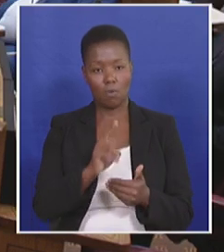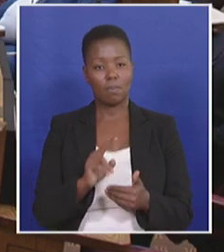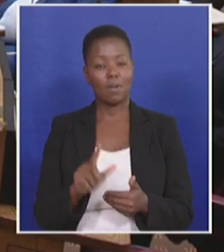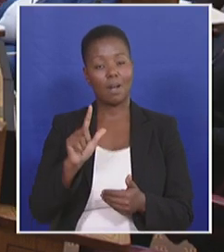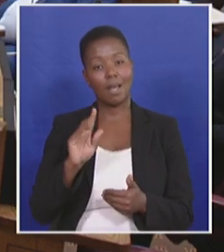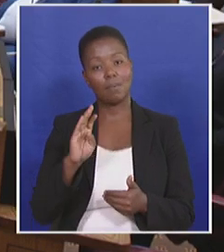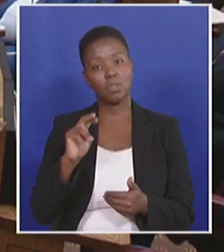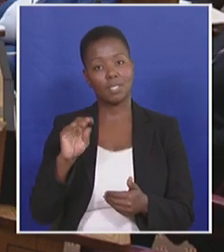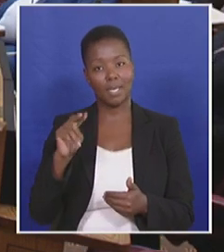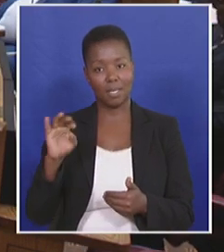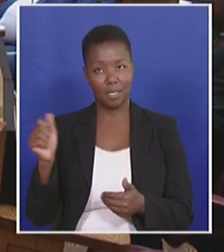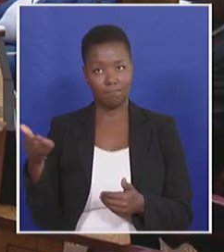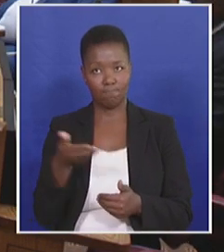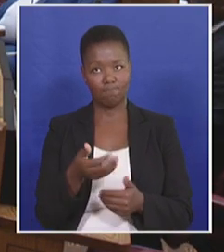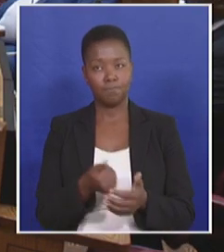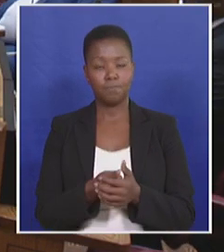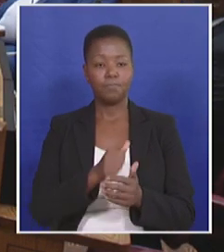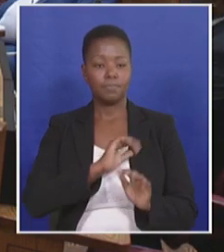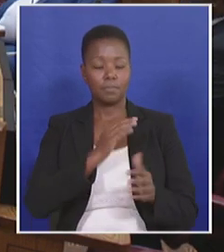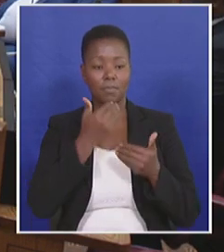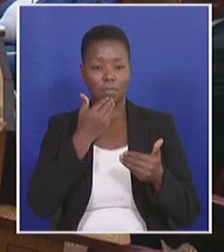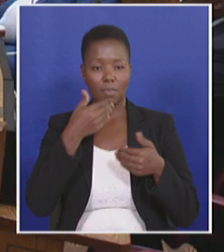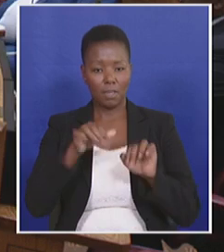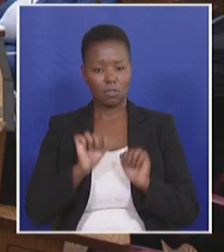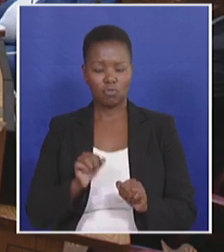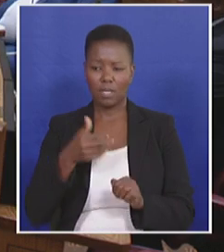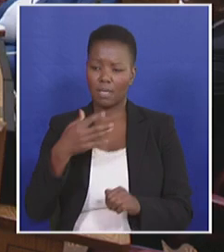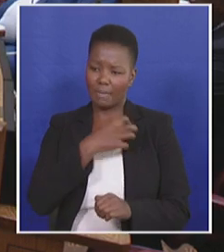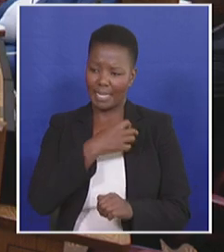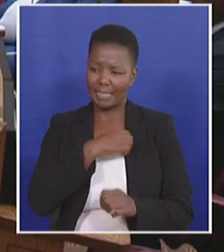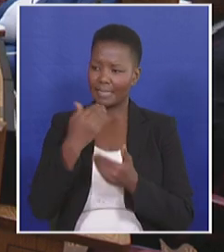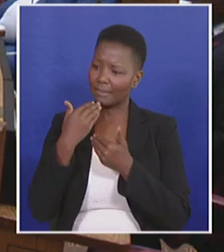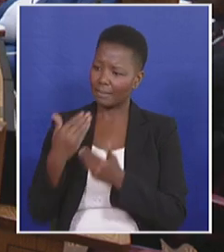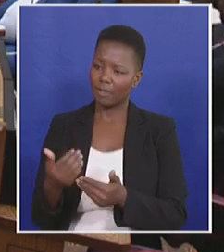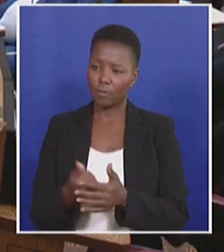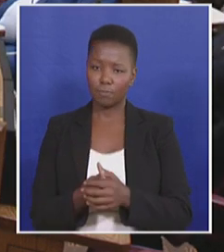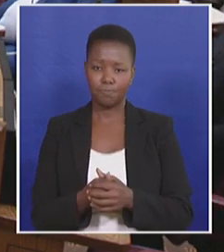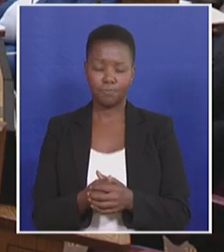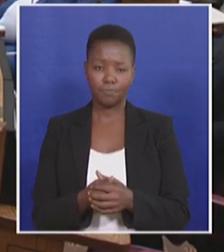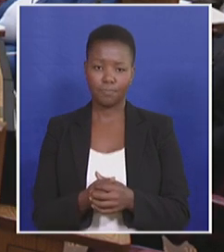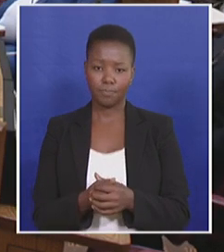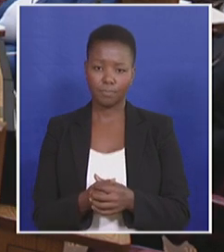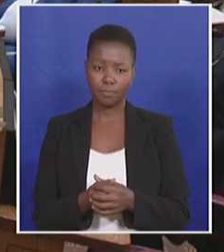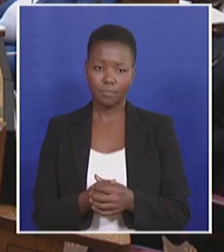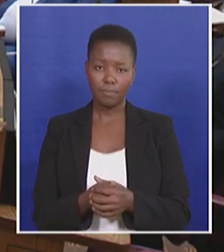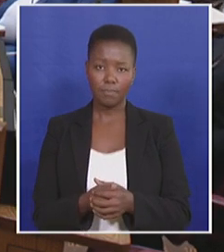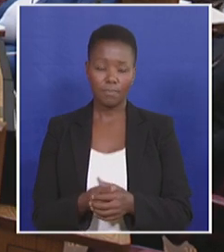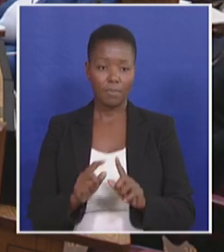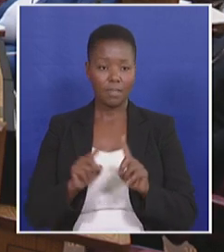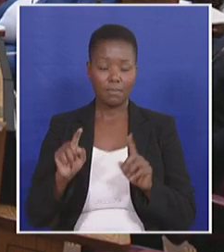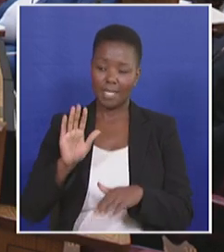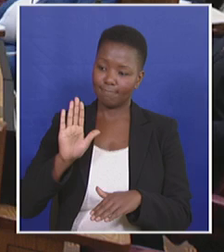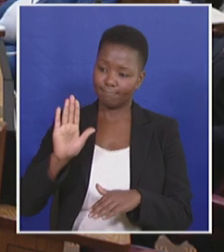Lebaskachne. Thank you, Chair. Thank you very much, Minister. seen that in your